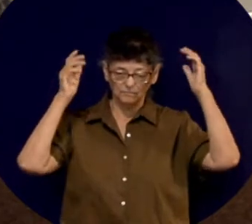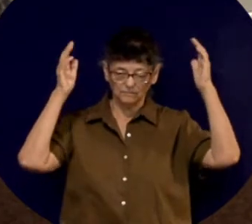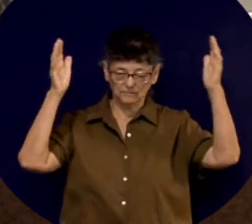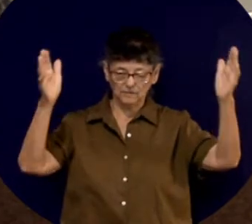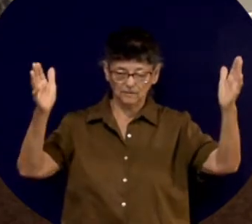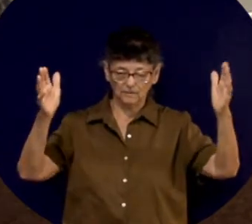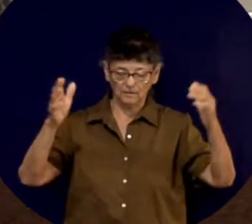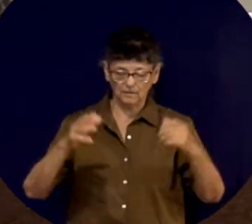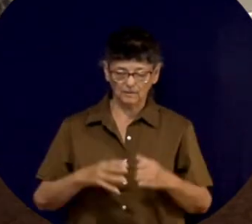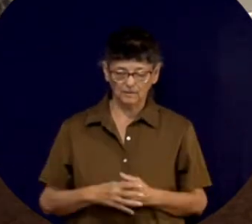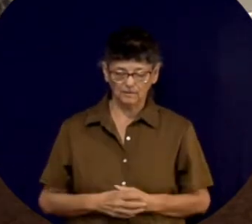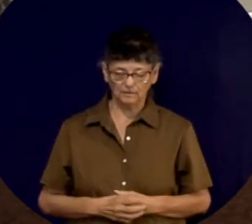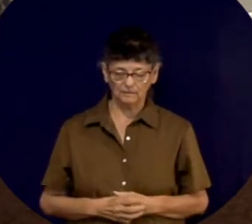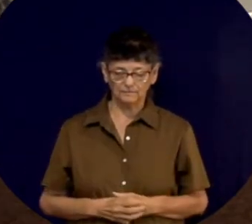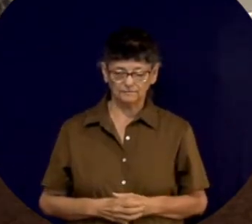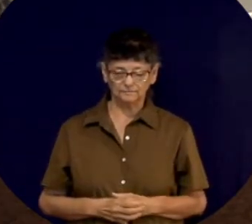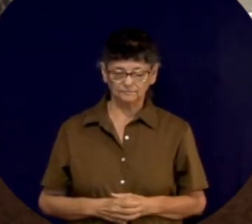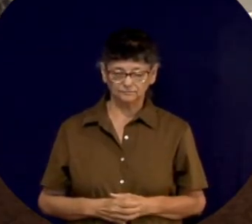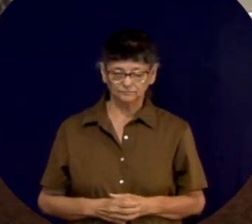alleluia.